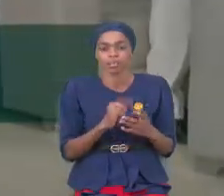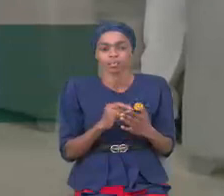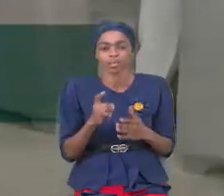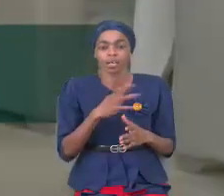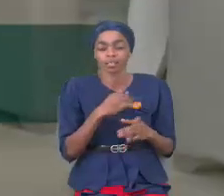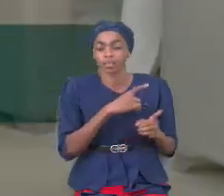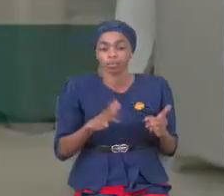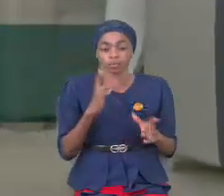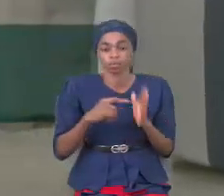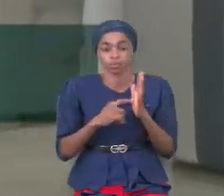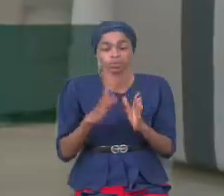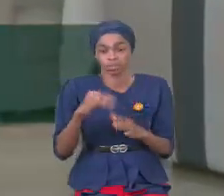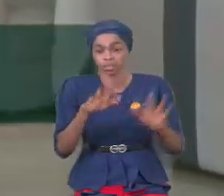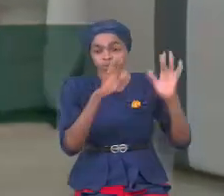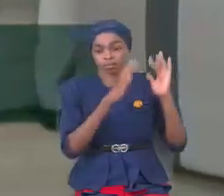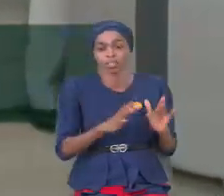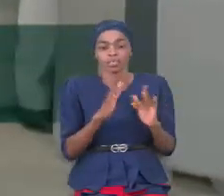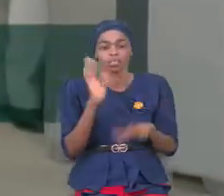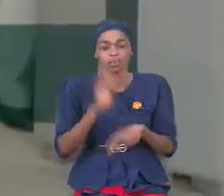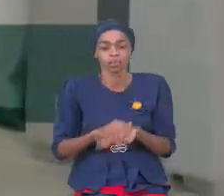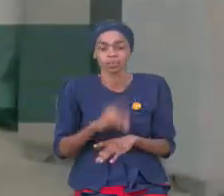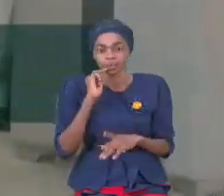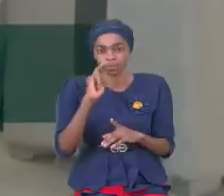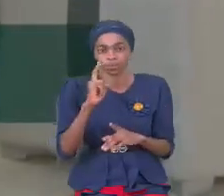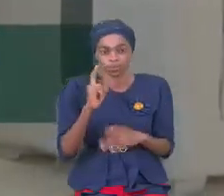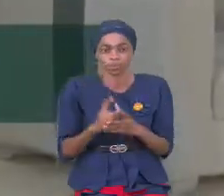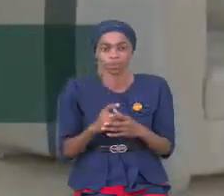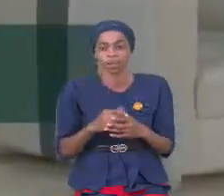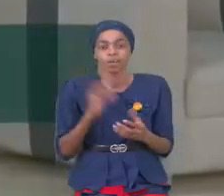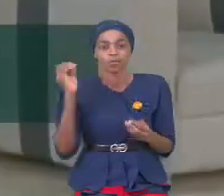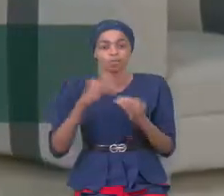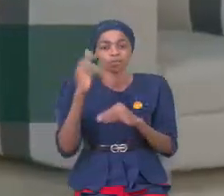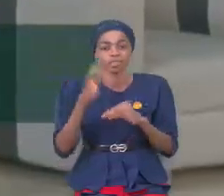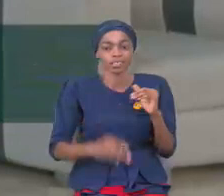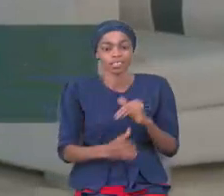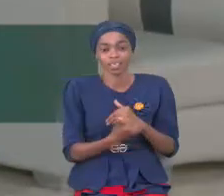upon you beyond anyone's expectation, in Jesus' name.